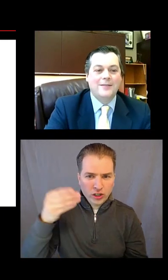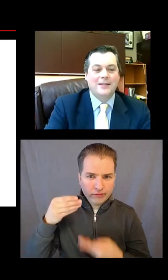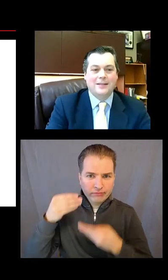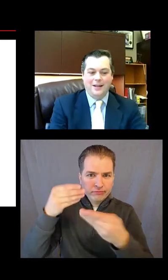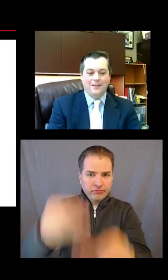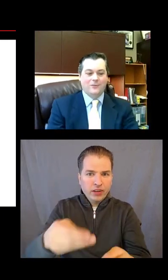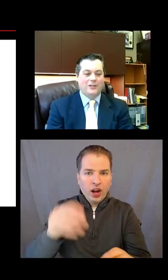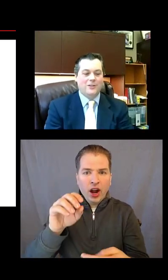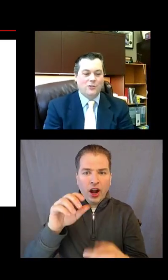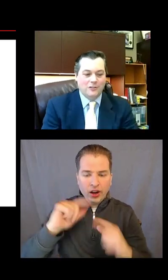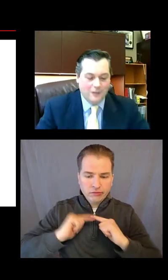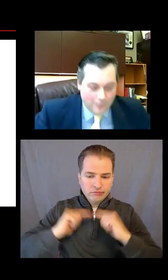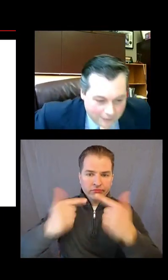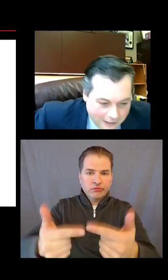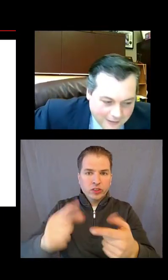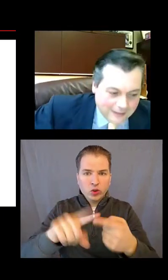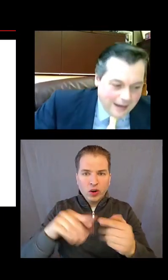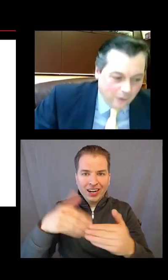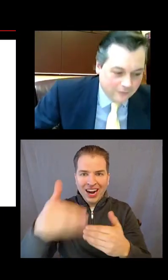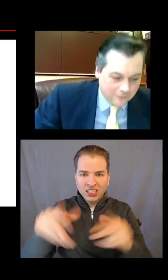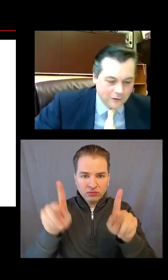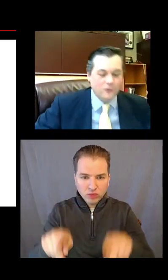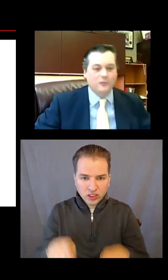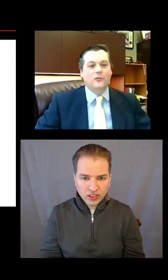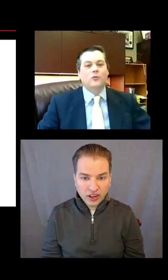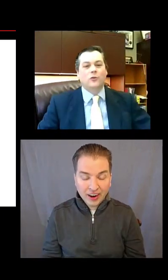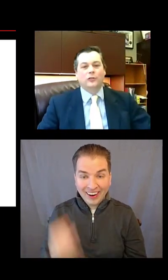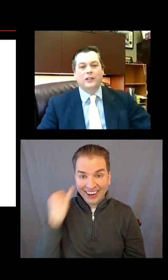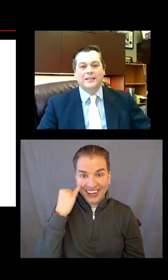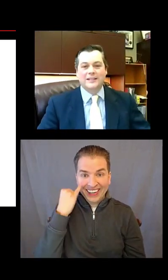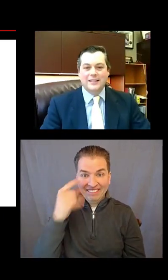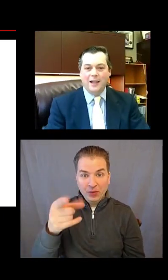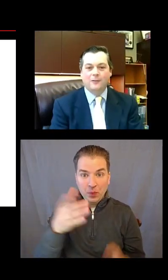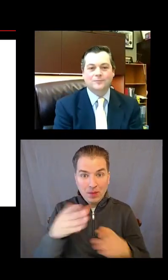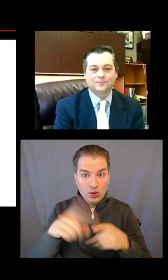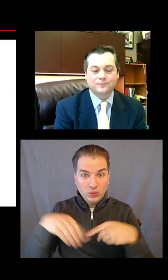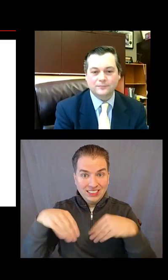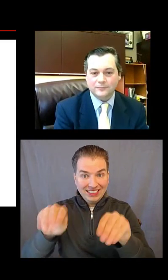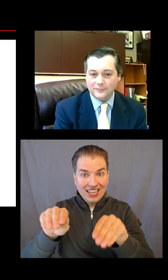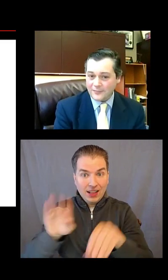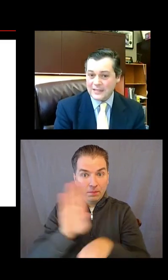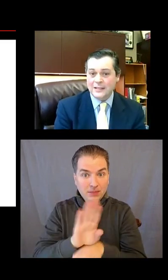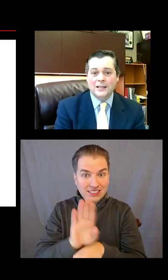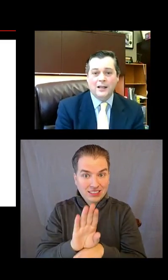I having the conversation about how to get out? And for those of you who are looking to sell,